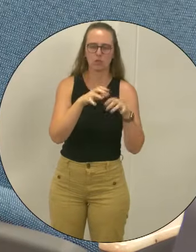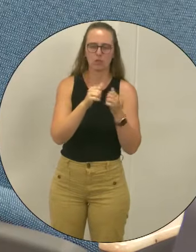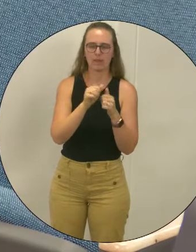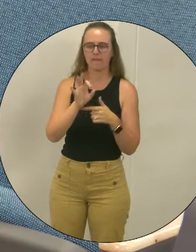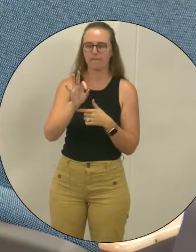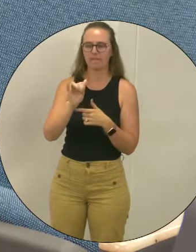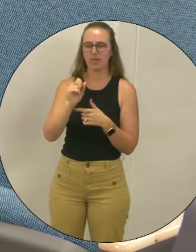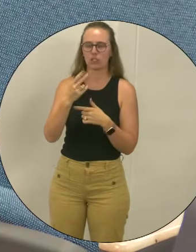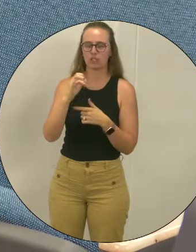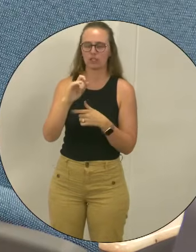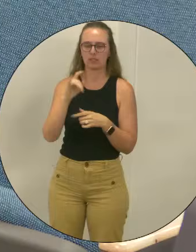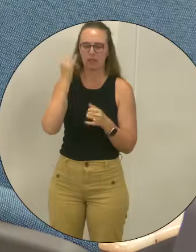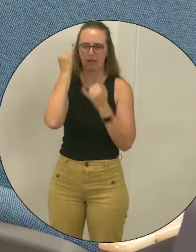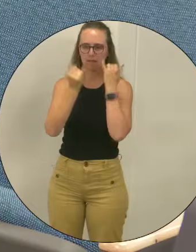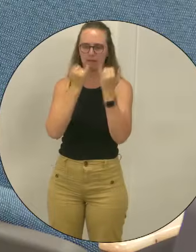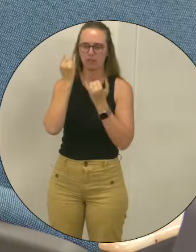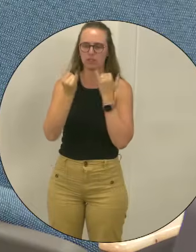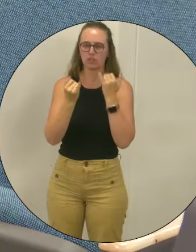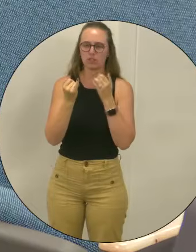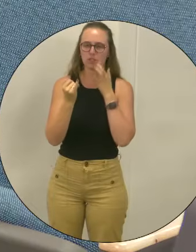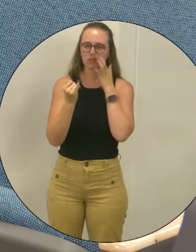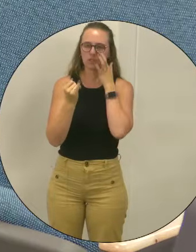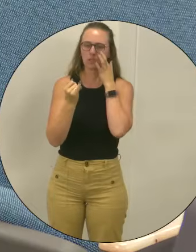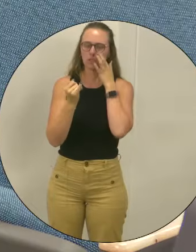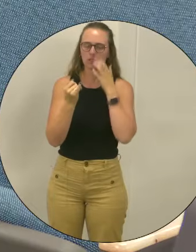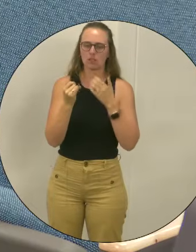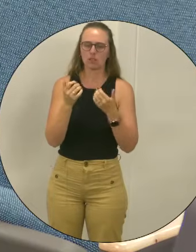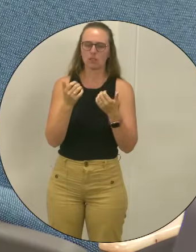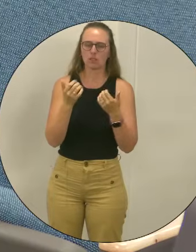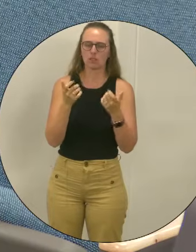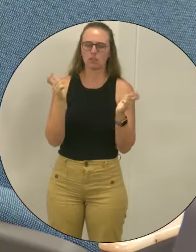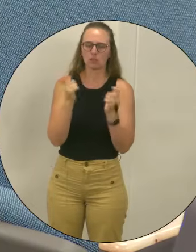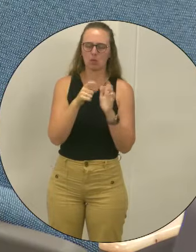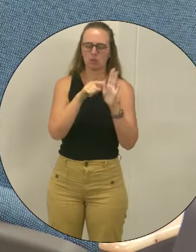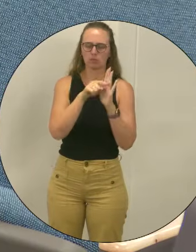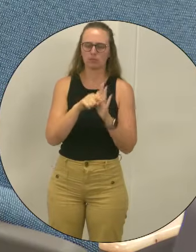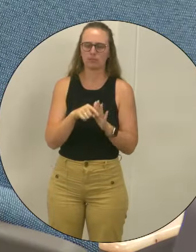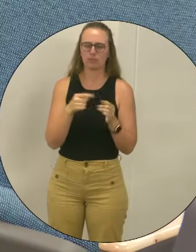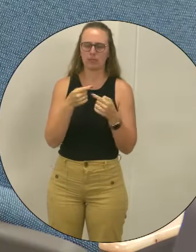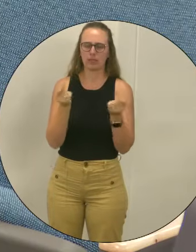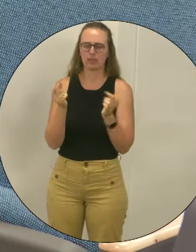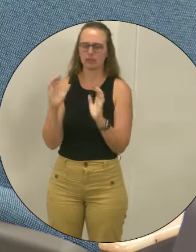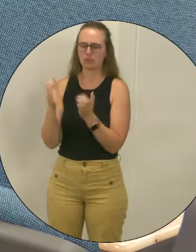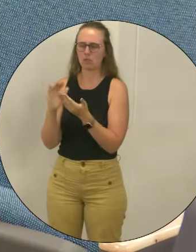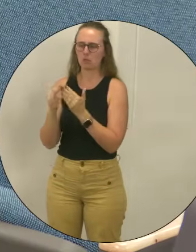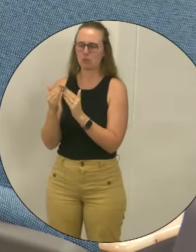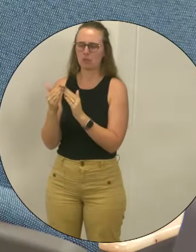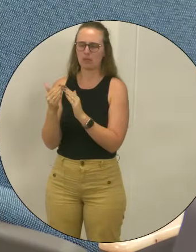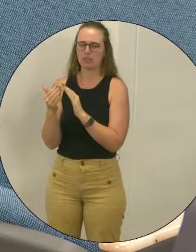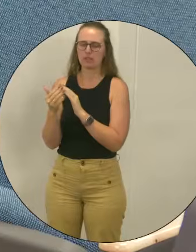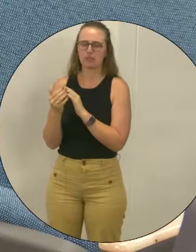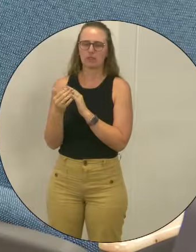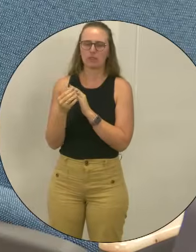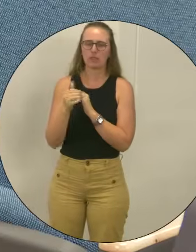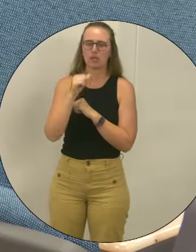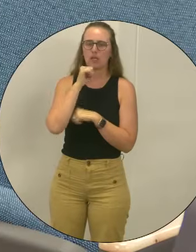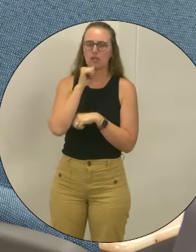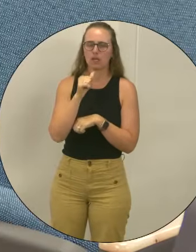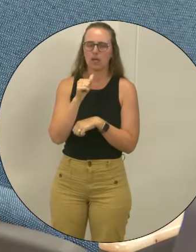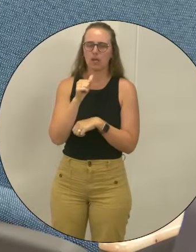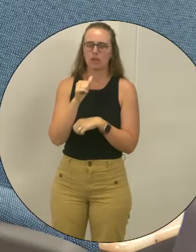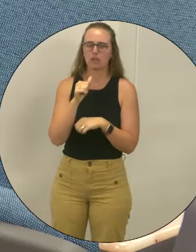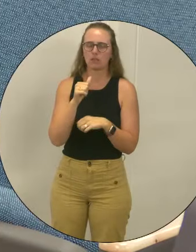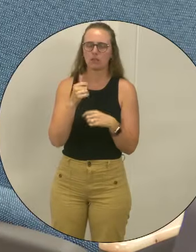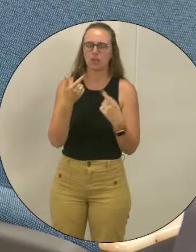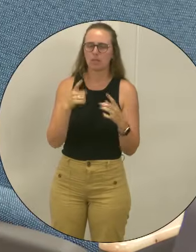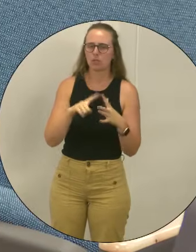initiatives and alt-right ideologies, microaggressions against marginalized communities, including her own, not going with start times